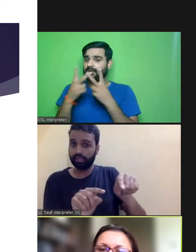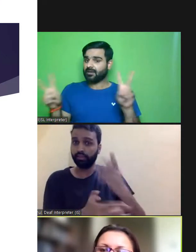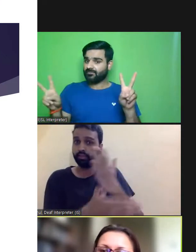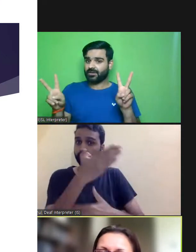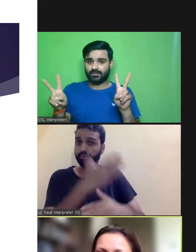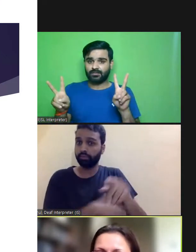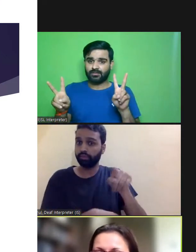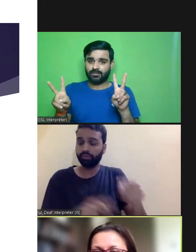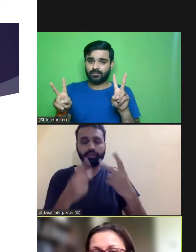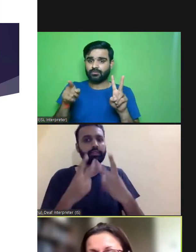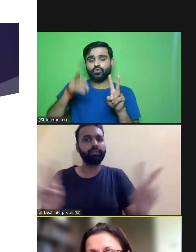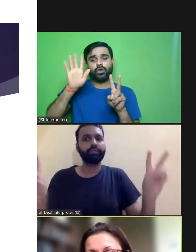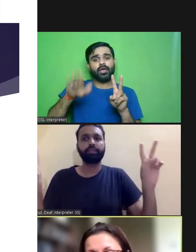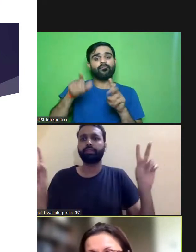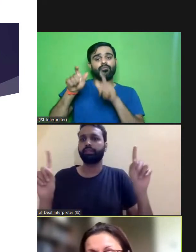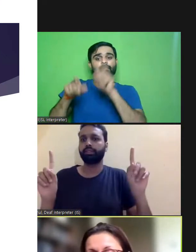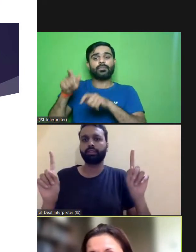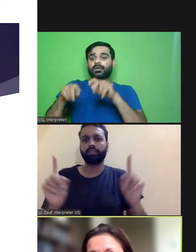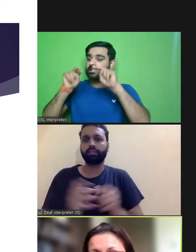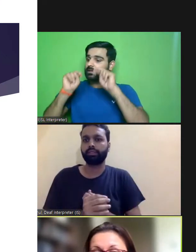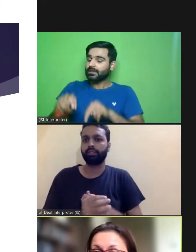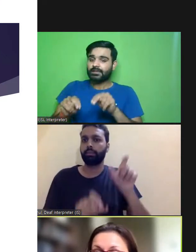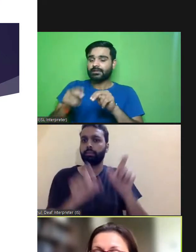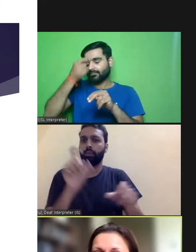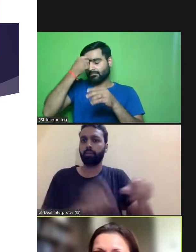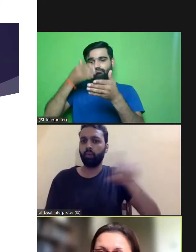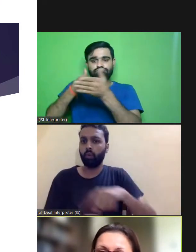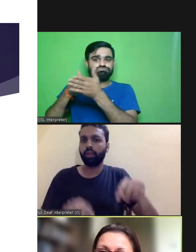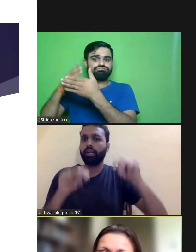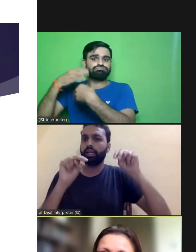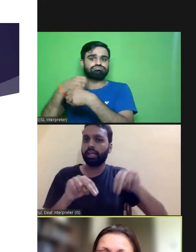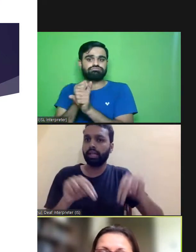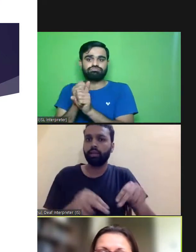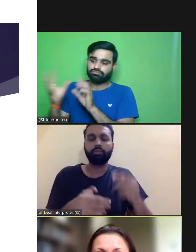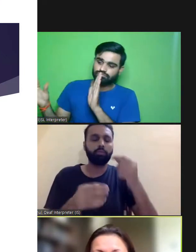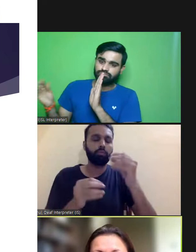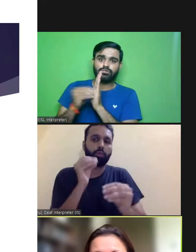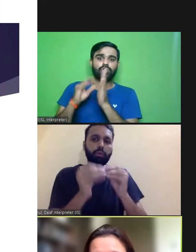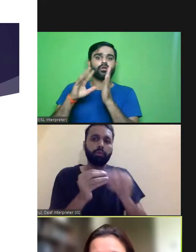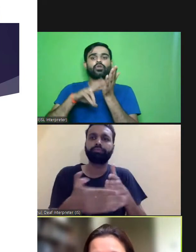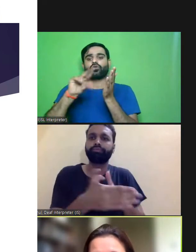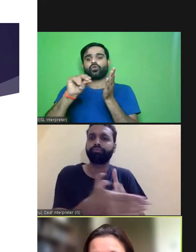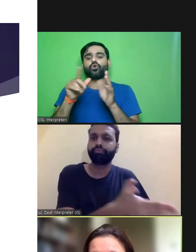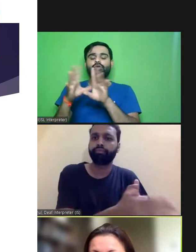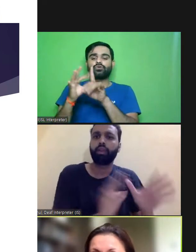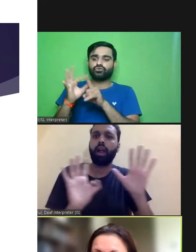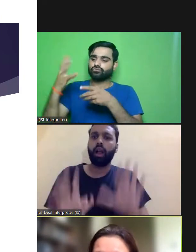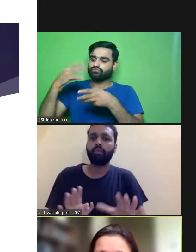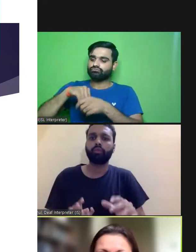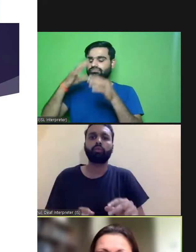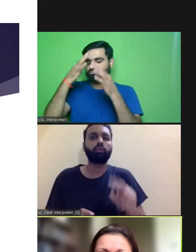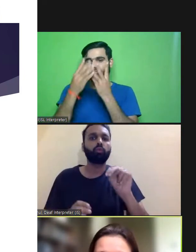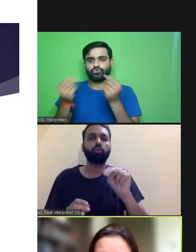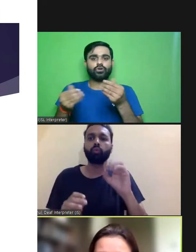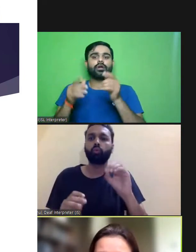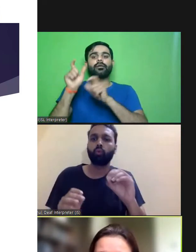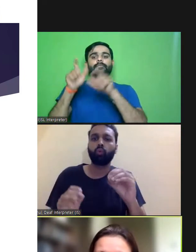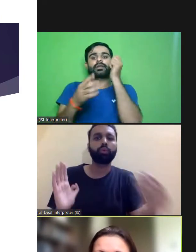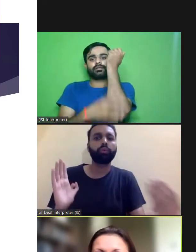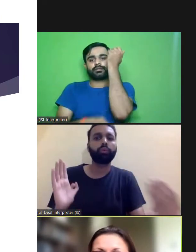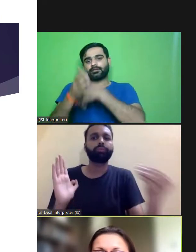dimensions, you can have that there are measures that are created that don't capture as well what is multidimensional poverty for persons with